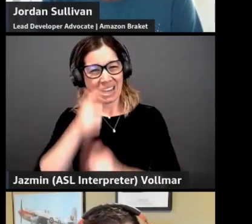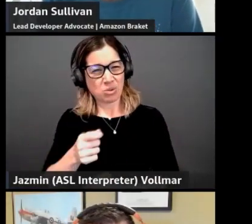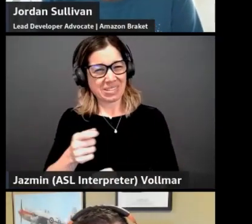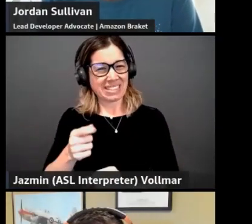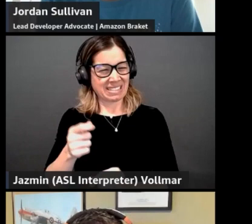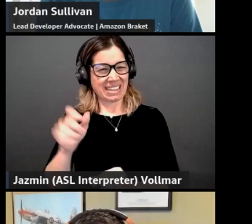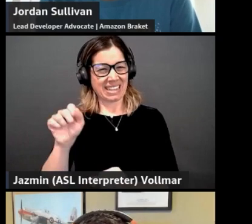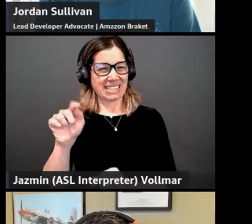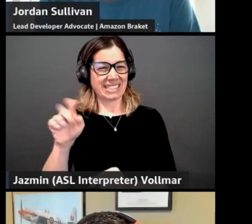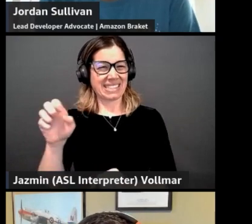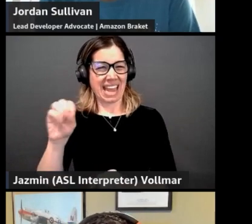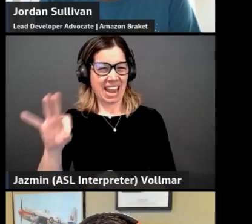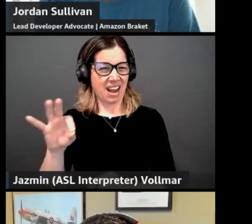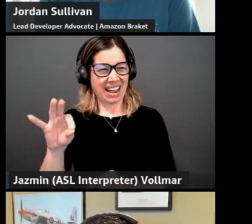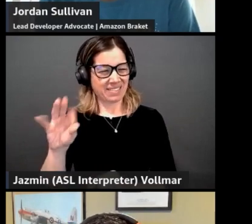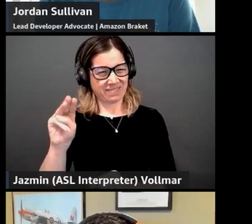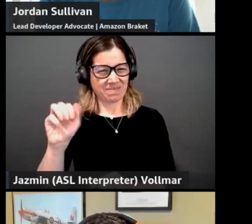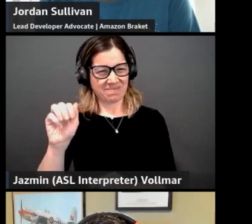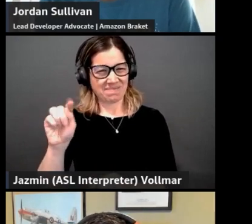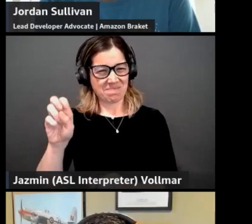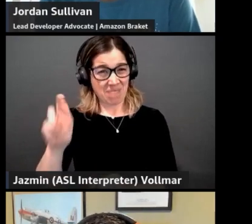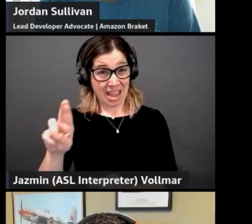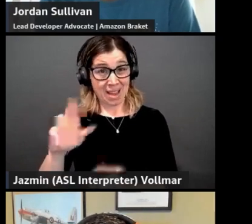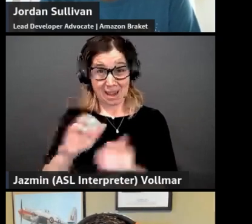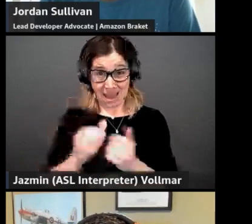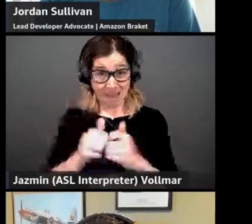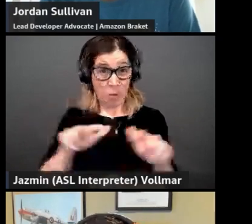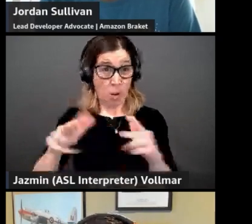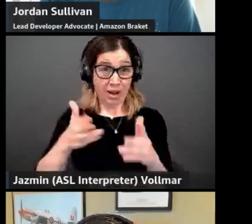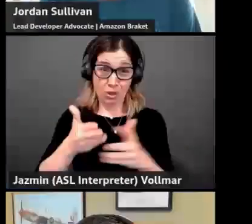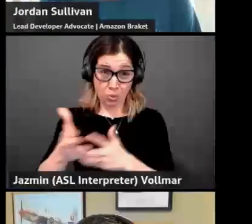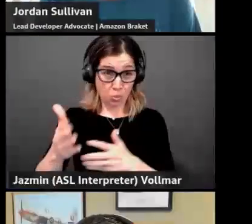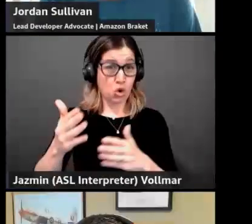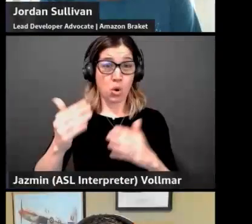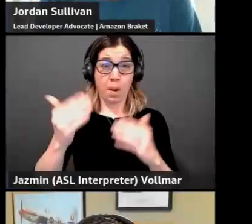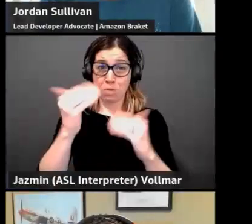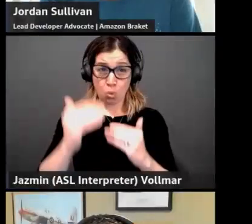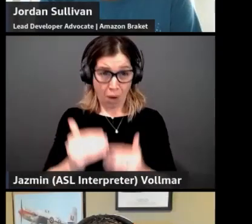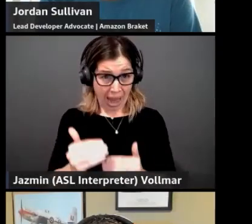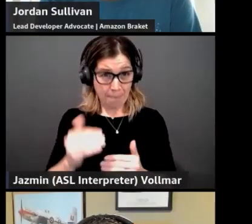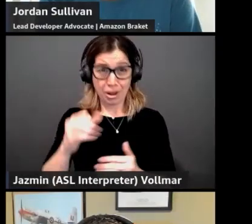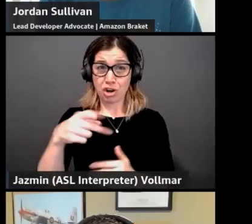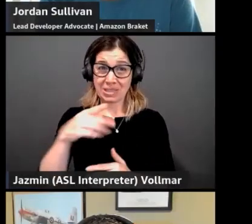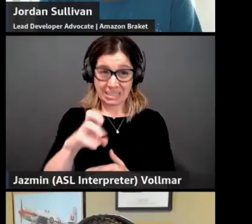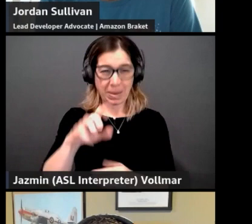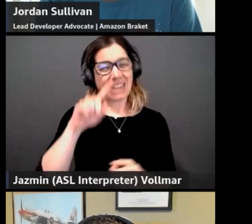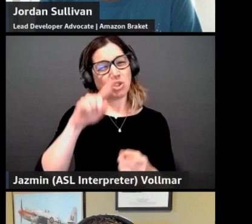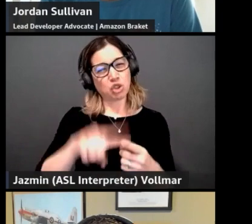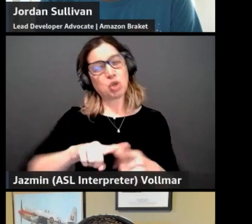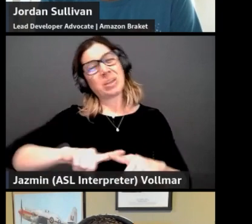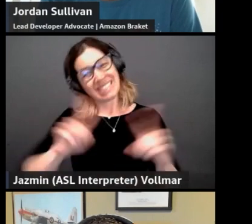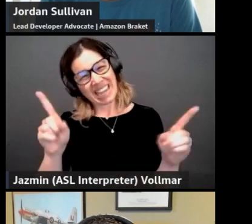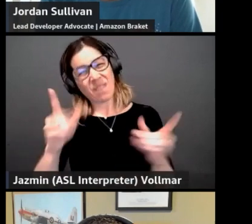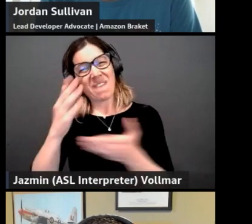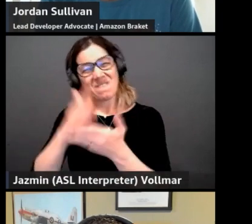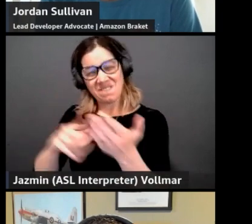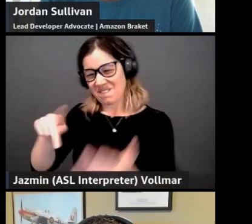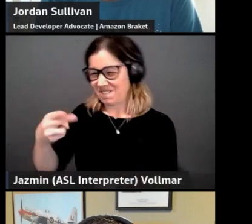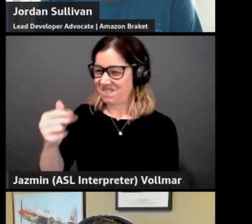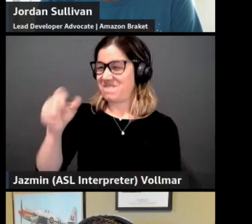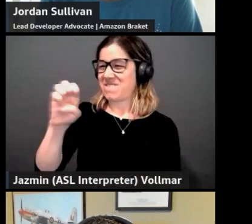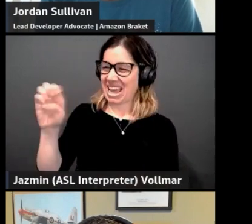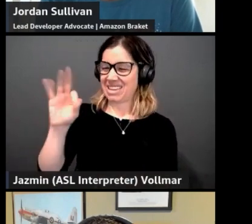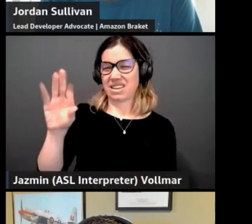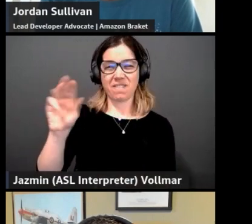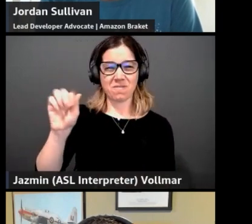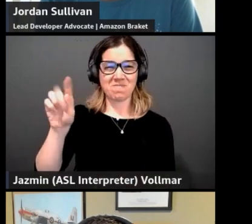we're doing that by walking through parameter space into a different phase of matter. Does that make a little bit of